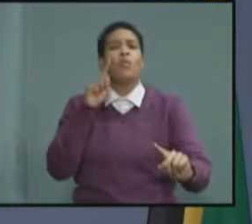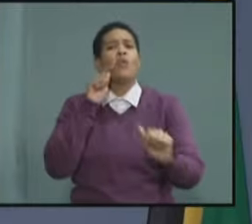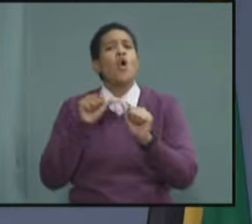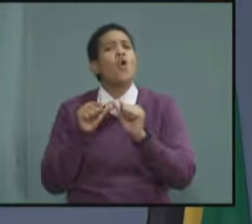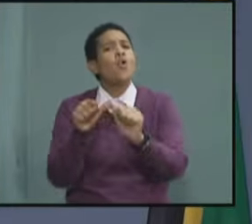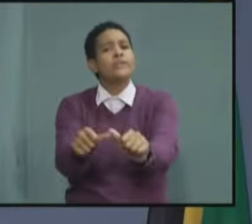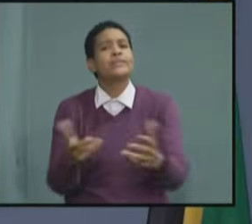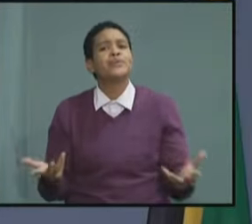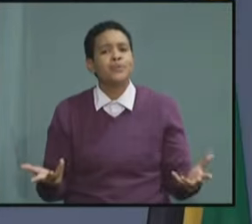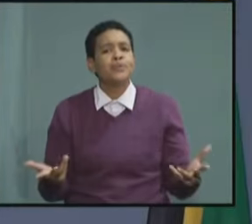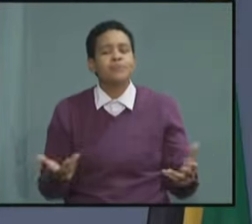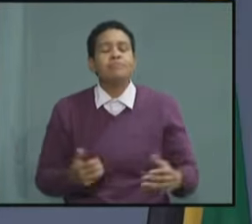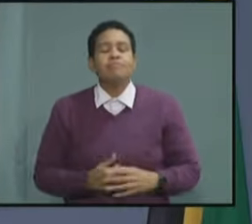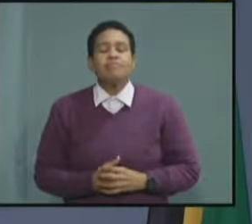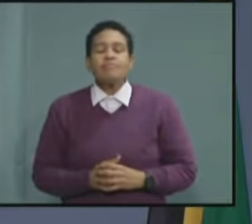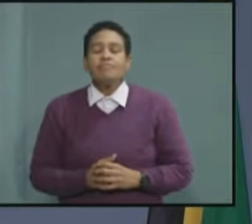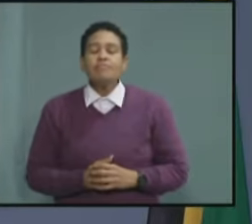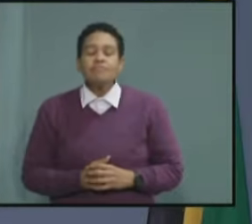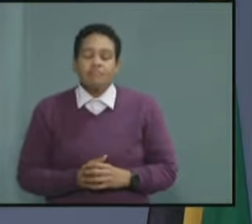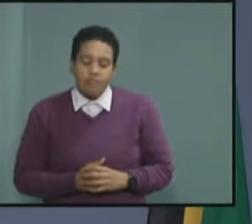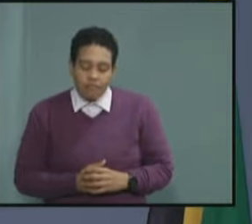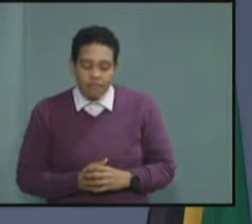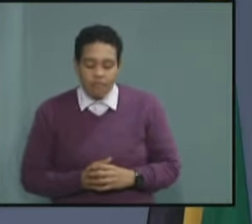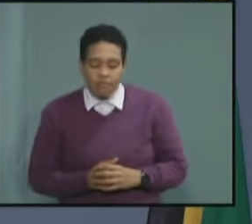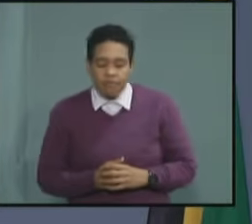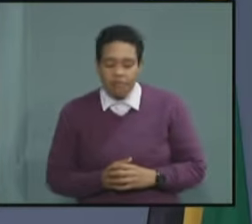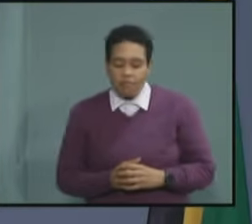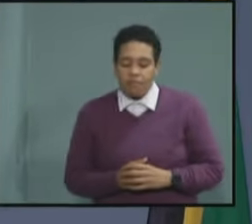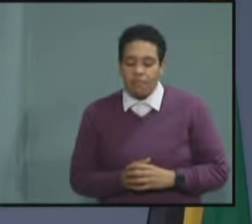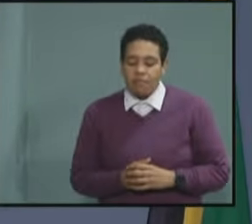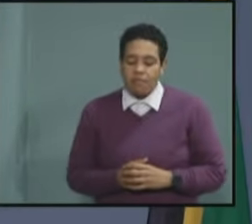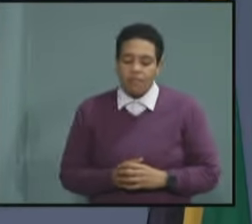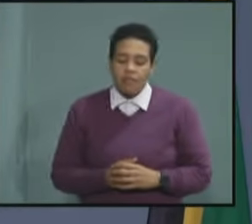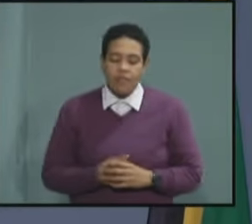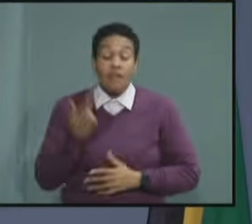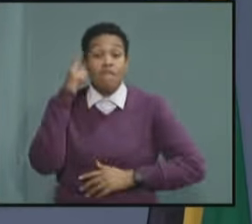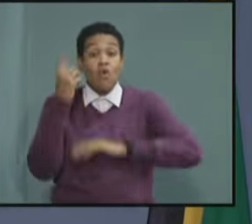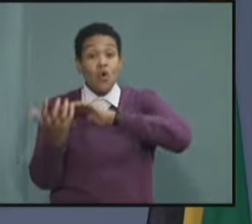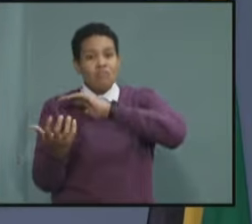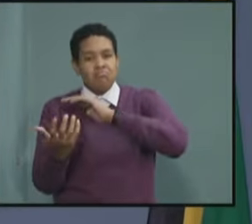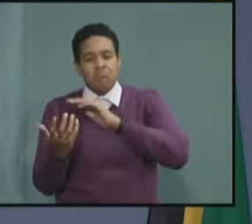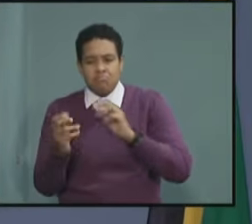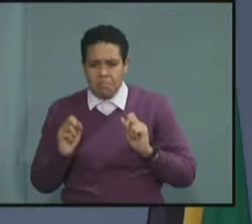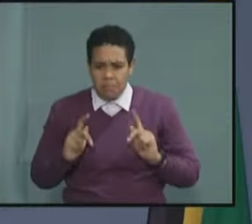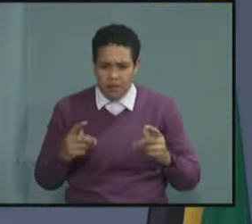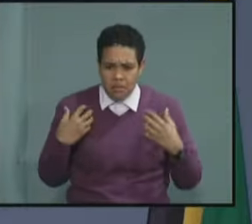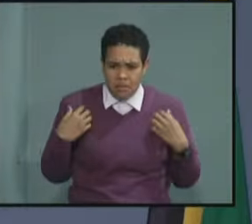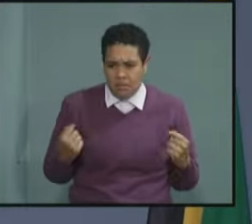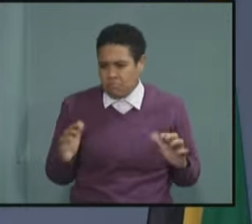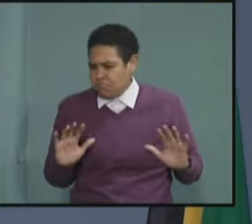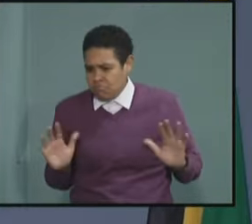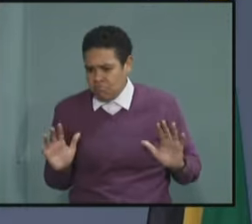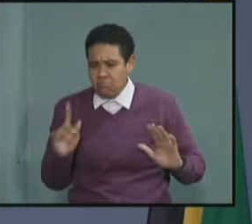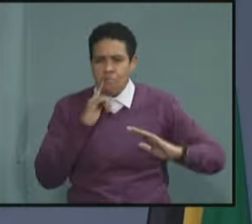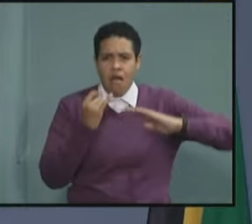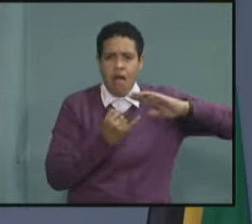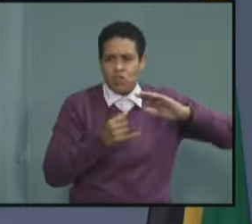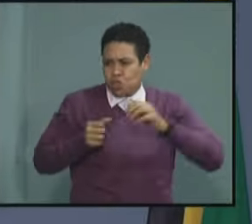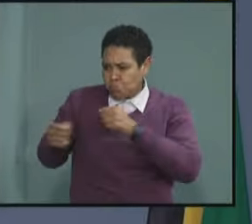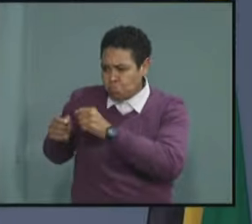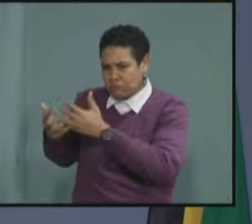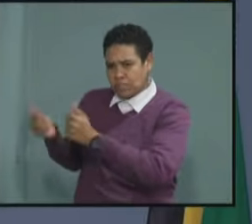come. In terms of recovery, quarantine, and isolation, currently 21 persons have